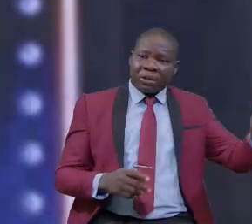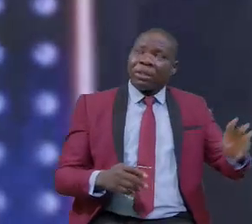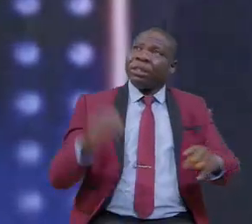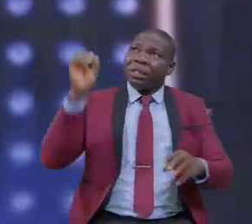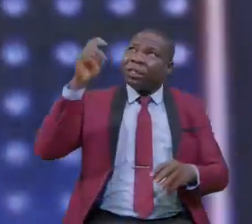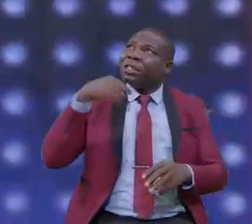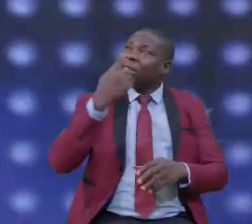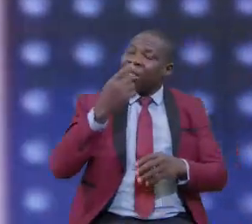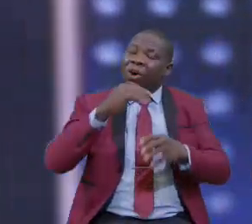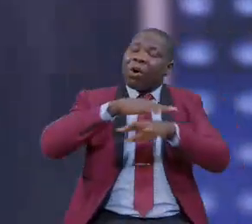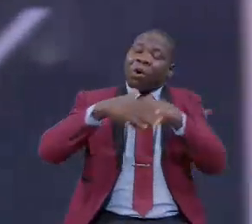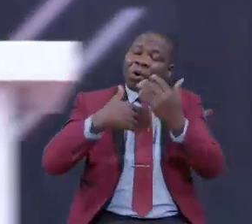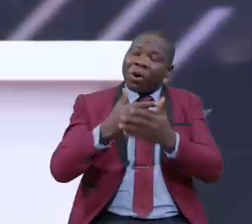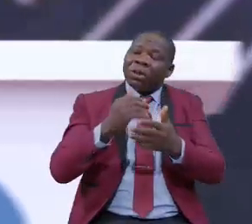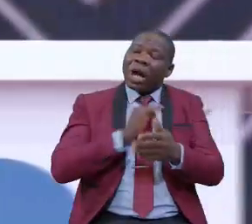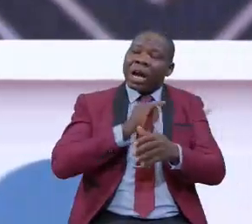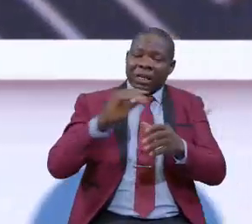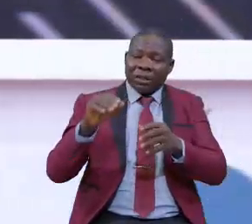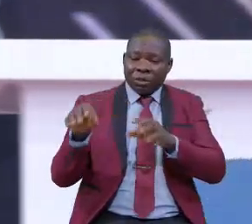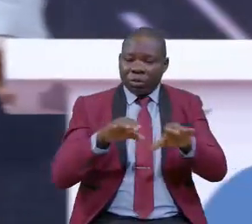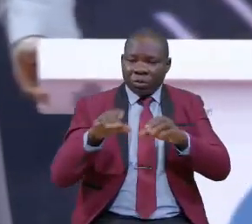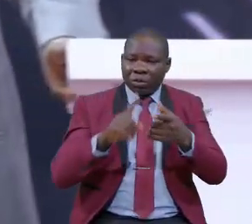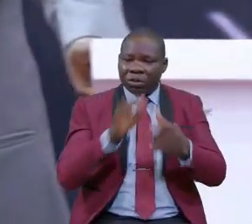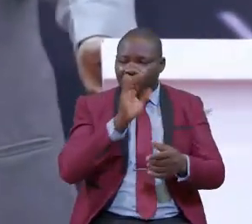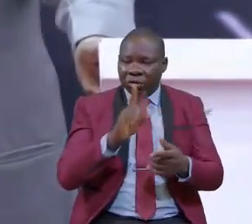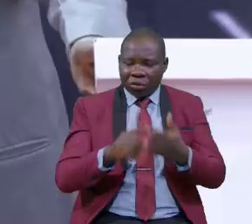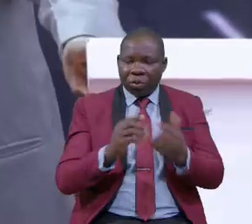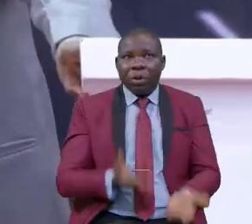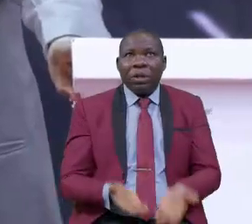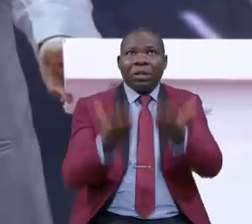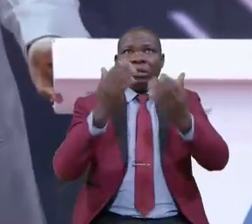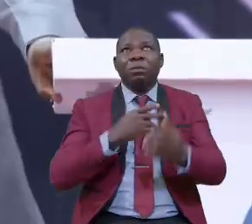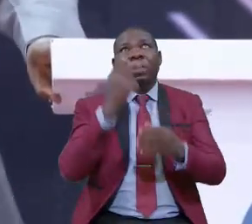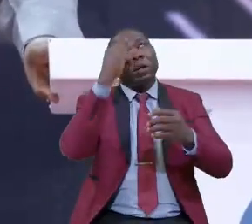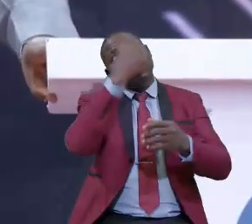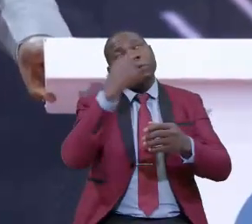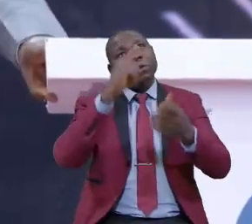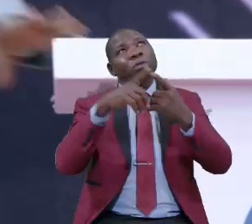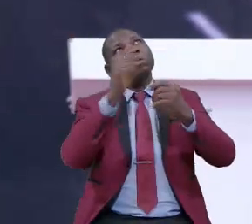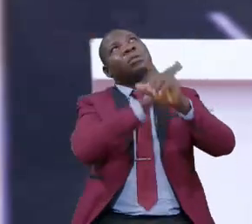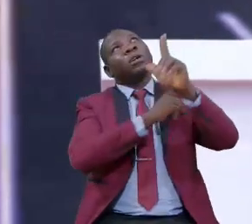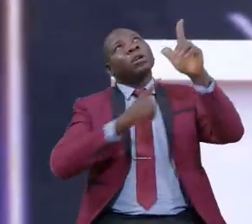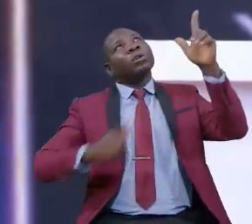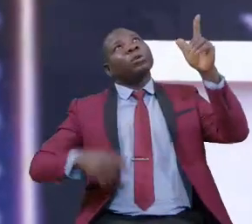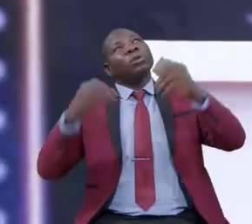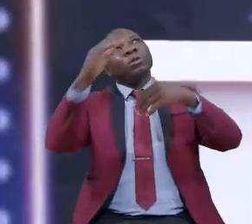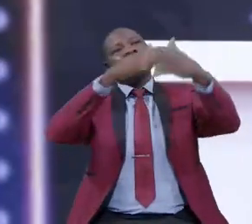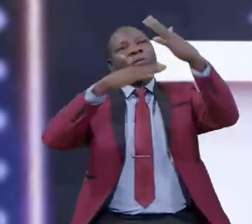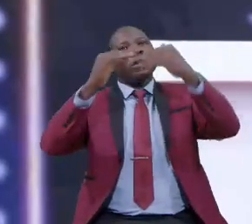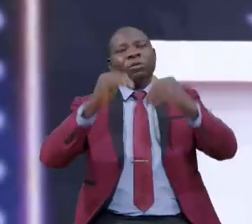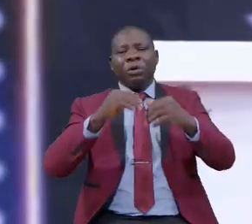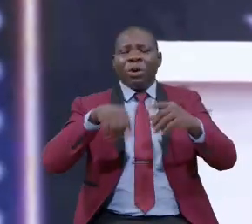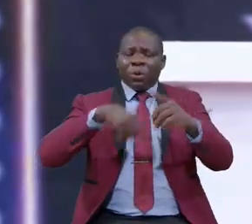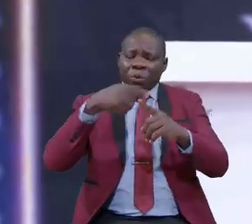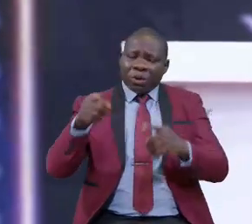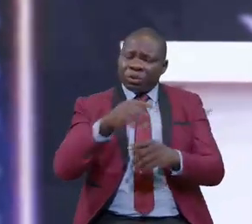God of heaven. I went astray, I forsook the way of salvation. Look at where I am now. When you preach, be free.